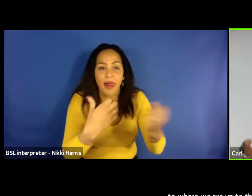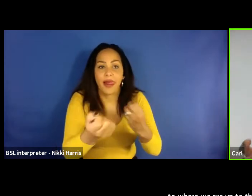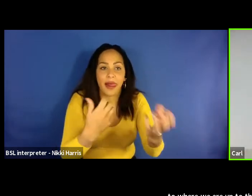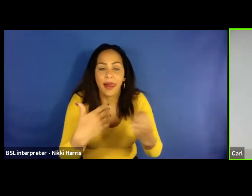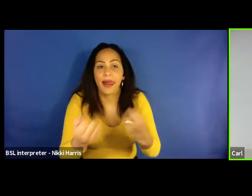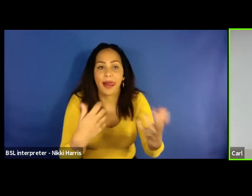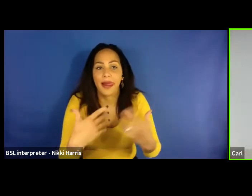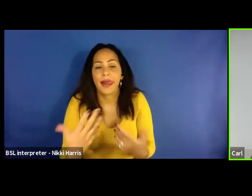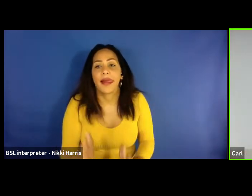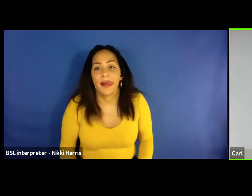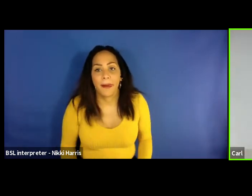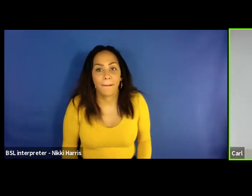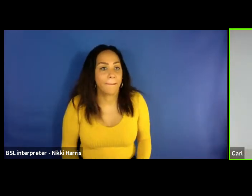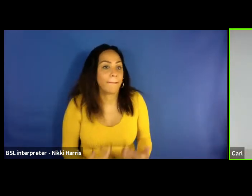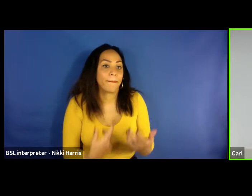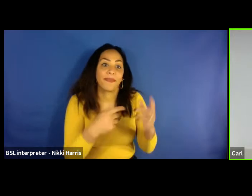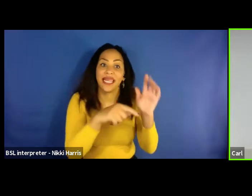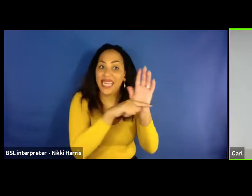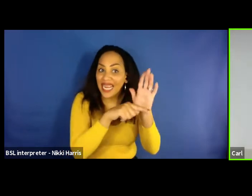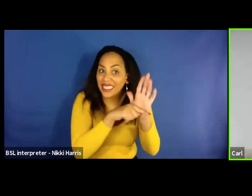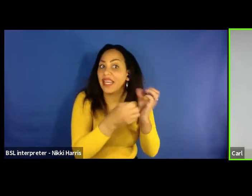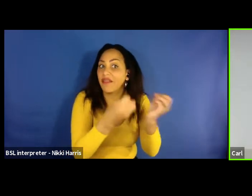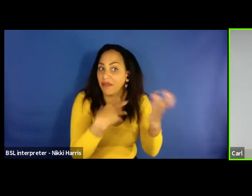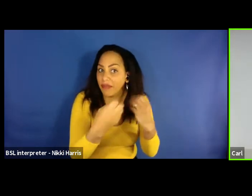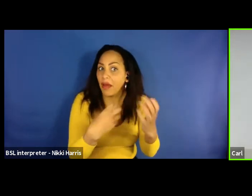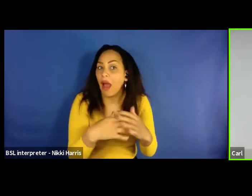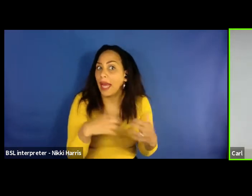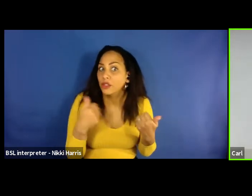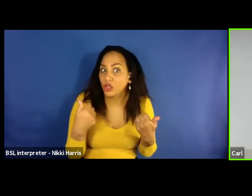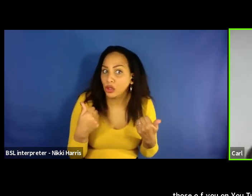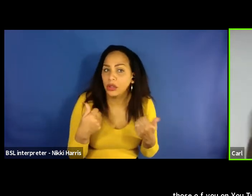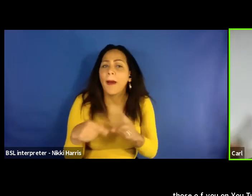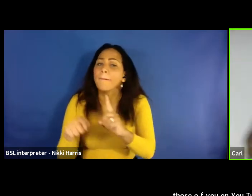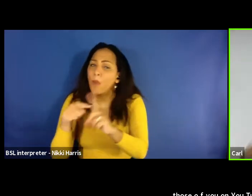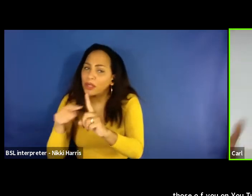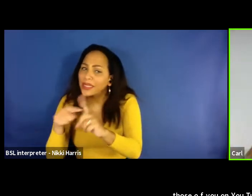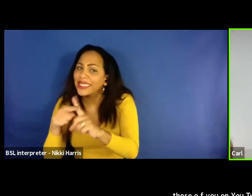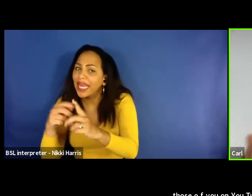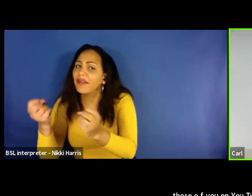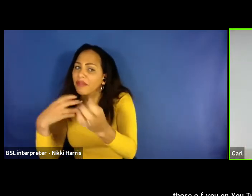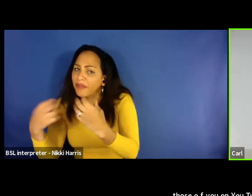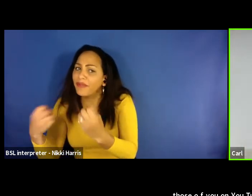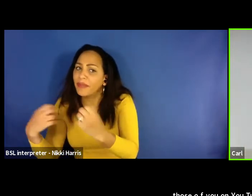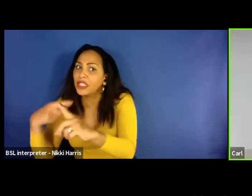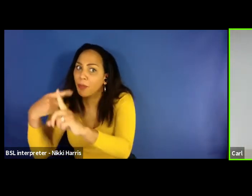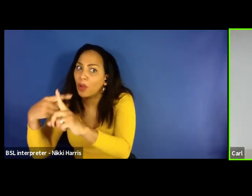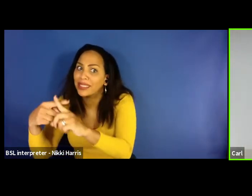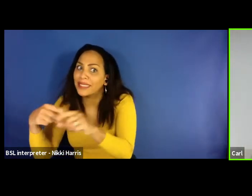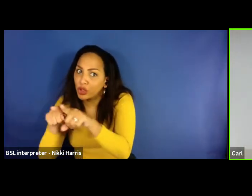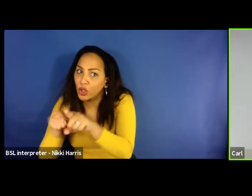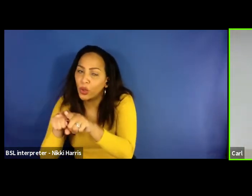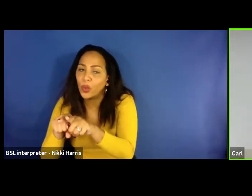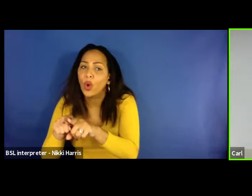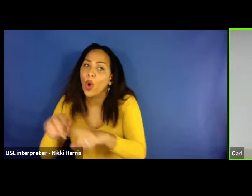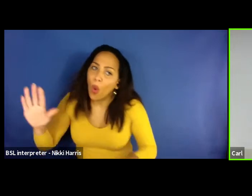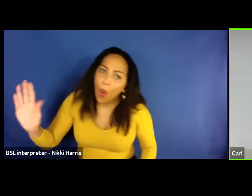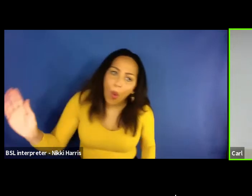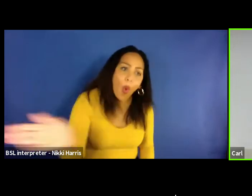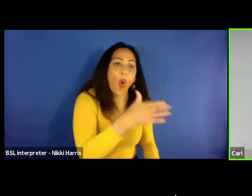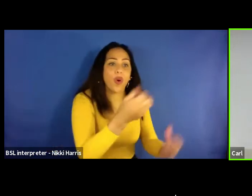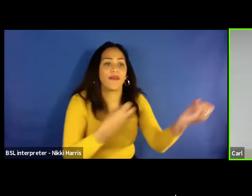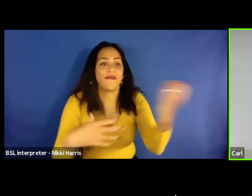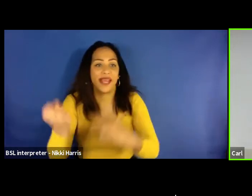then negative feedback is good feedback. Positive feedback is good feedback. All feedback is good feedback. But negative feedback helps